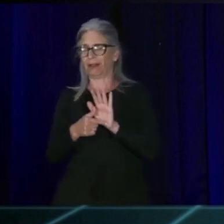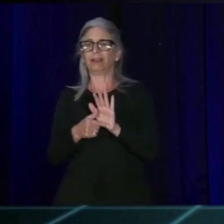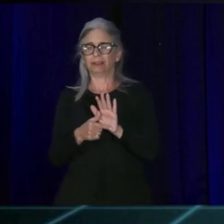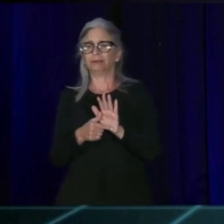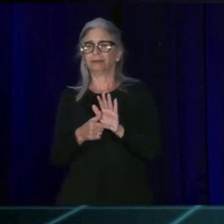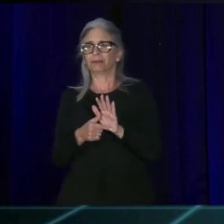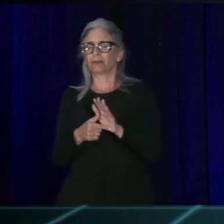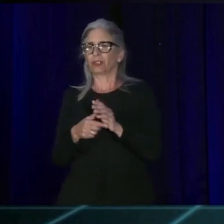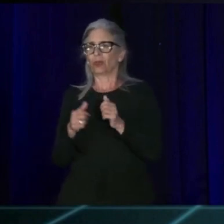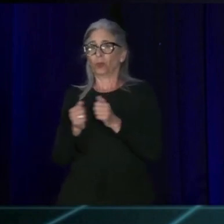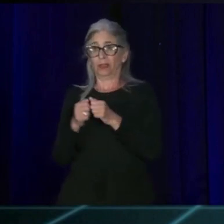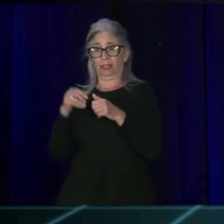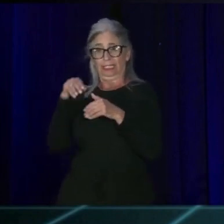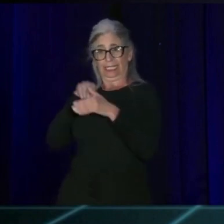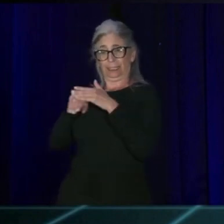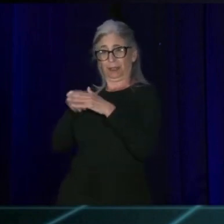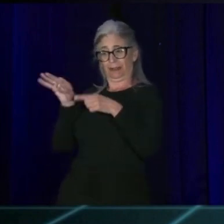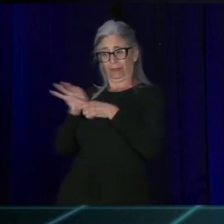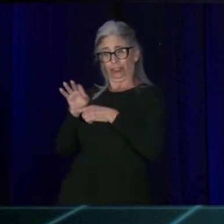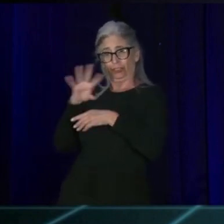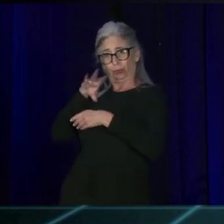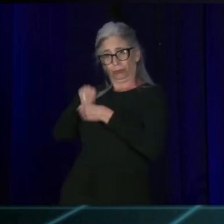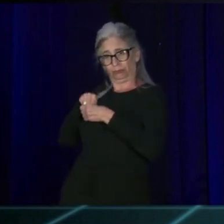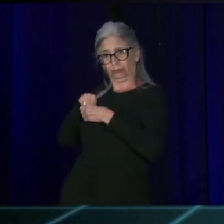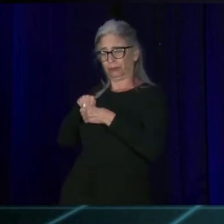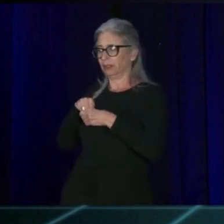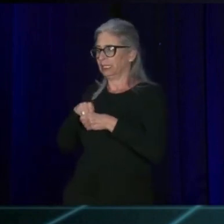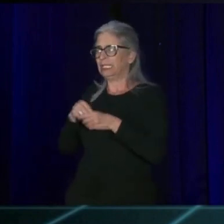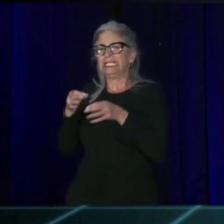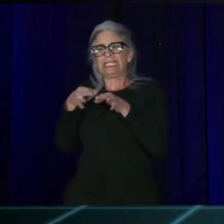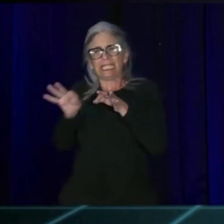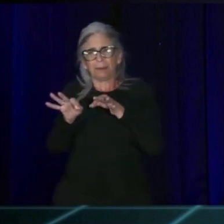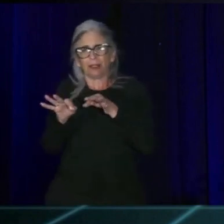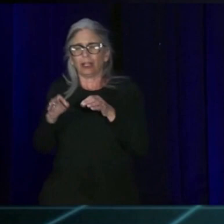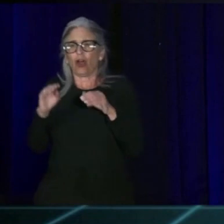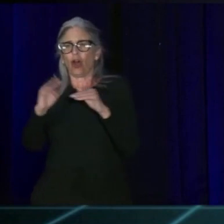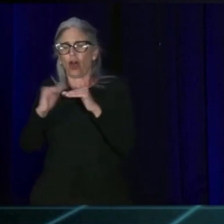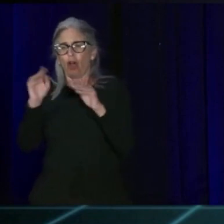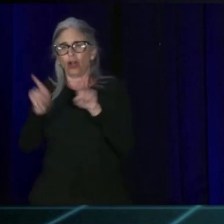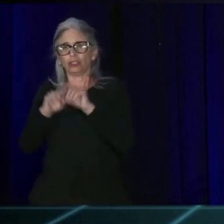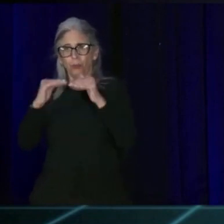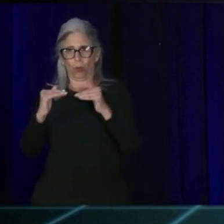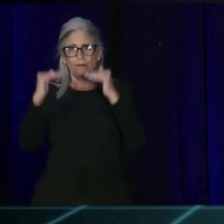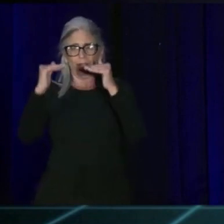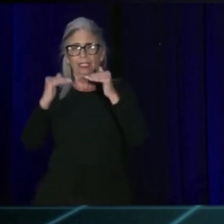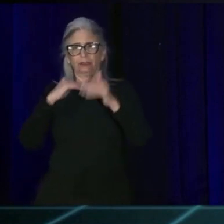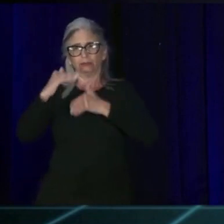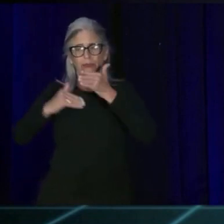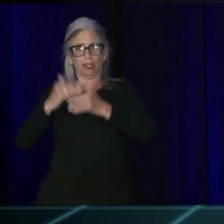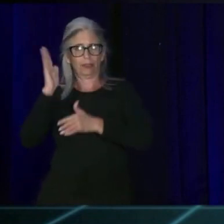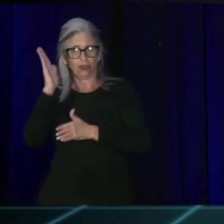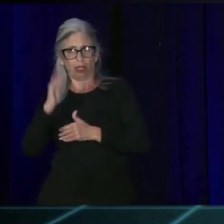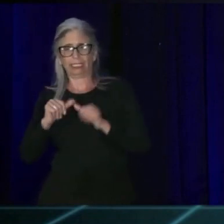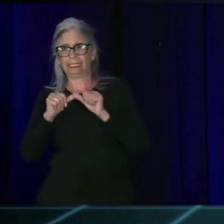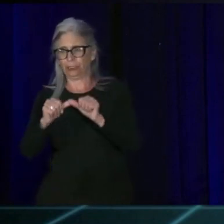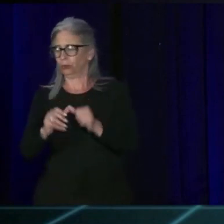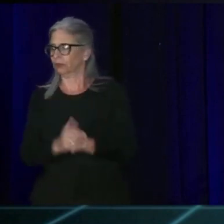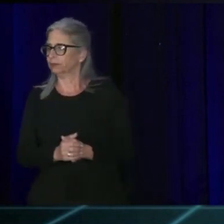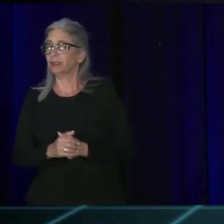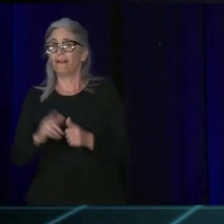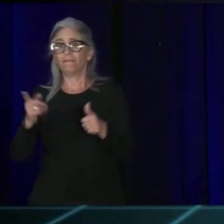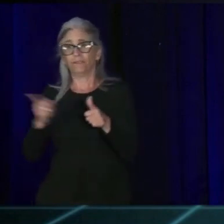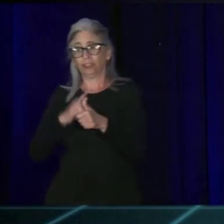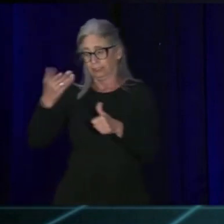accessibility features in it. We'll start from the things that are really simple and move to more advanced topics as we go. But first, let me introduce myself.